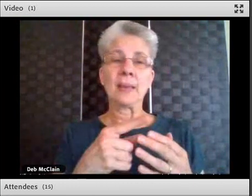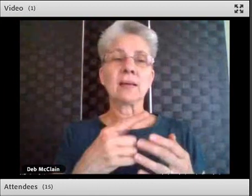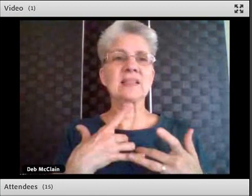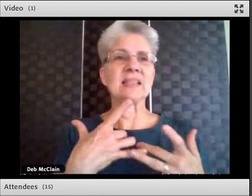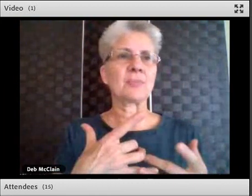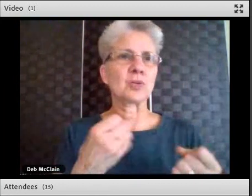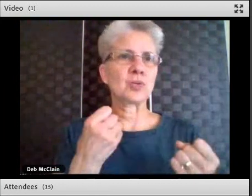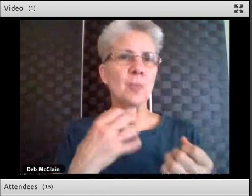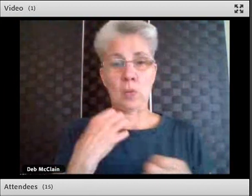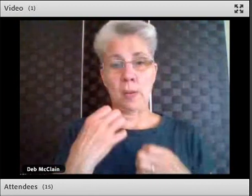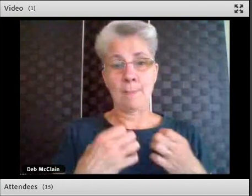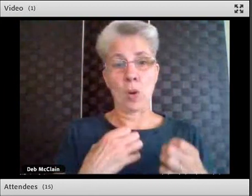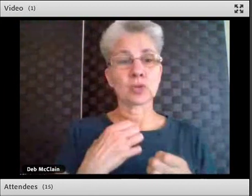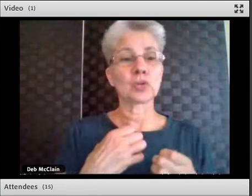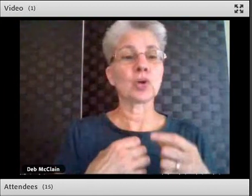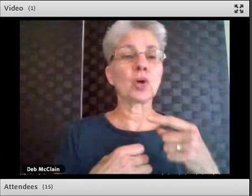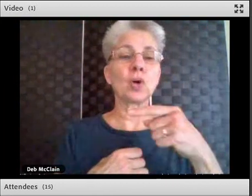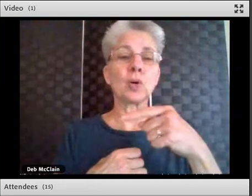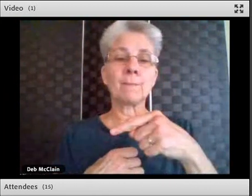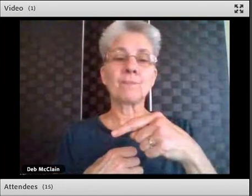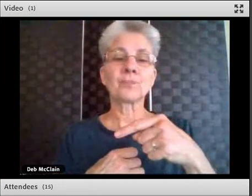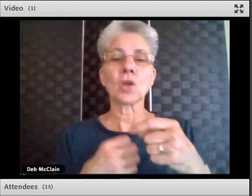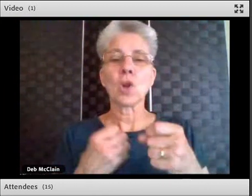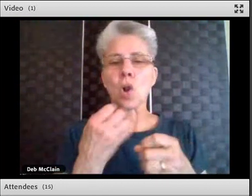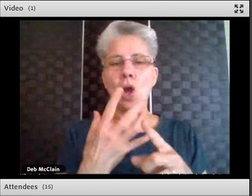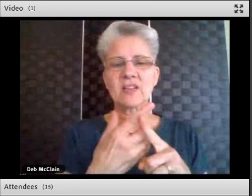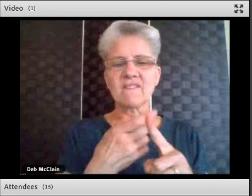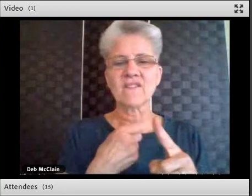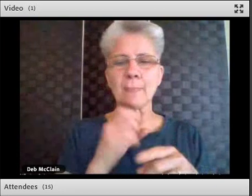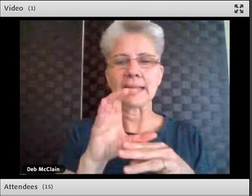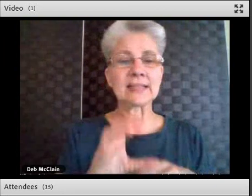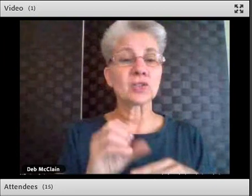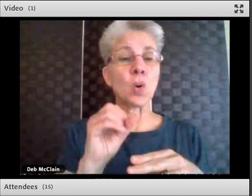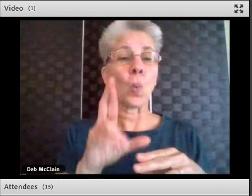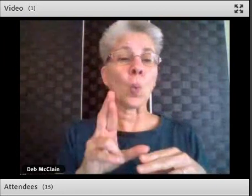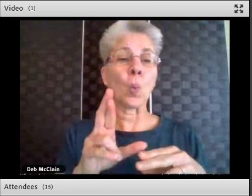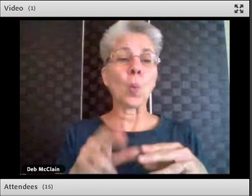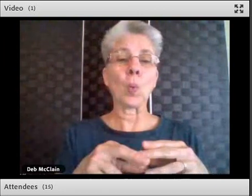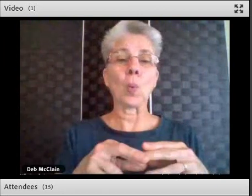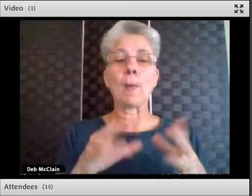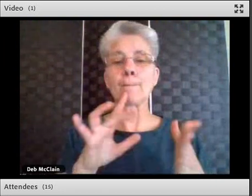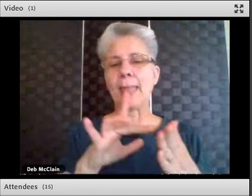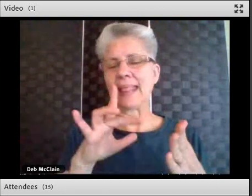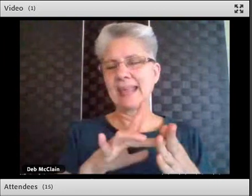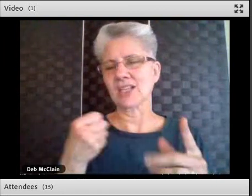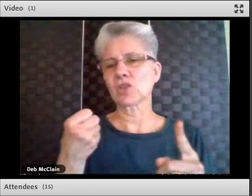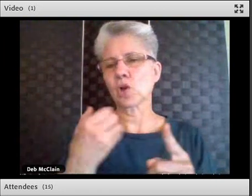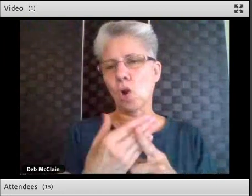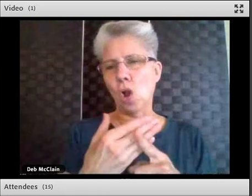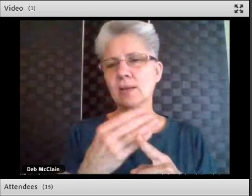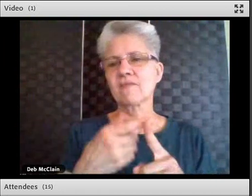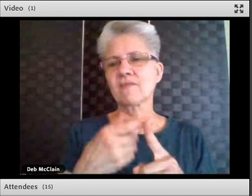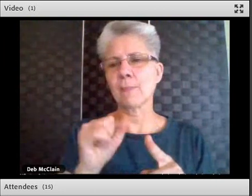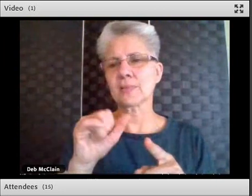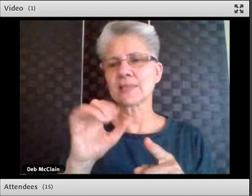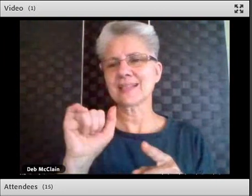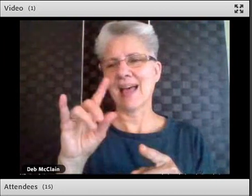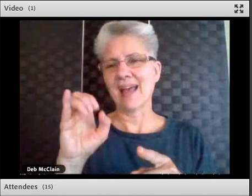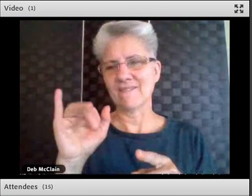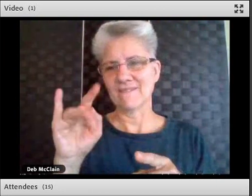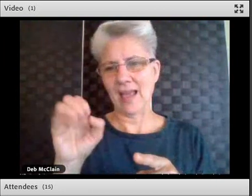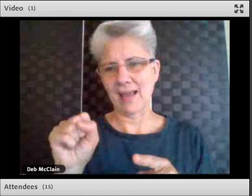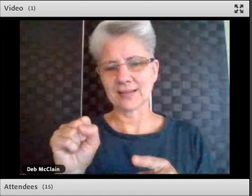to emotional problems that could be triggered by the condition or medication side effects. And the